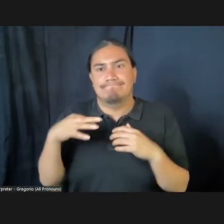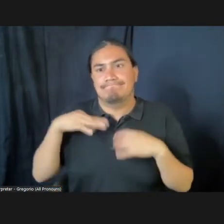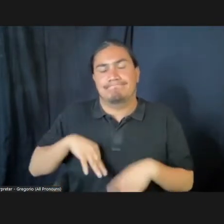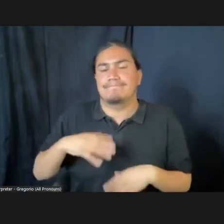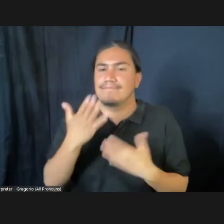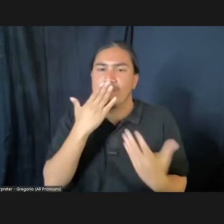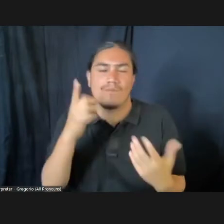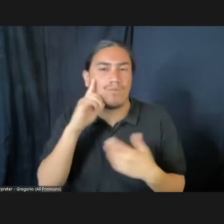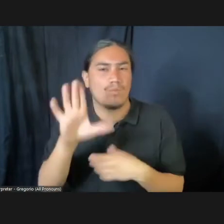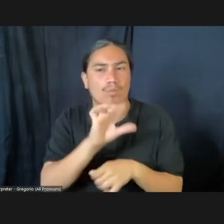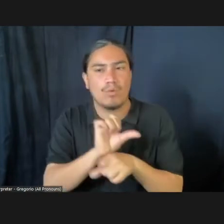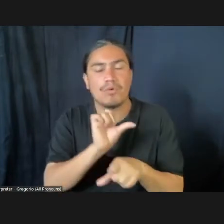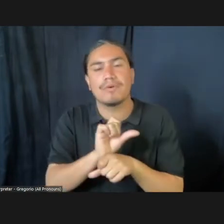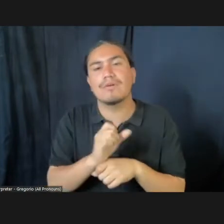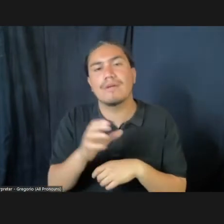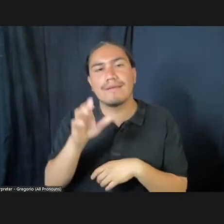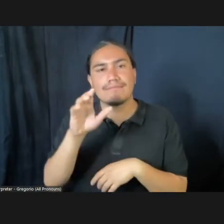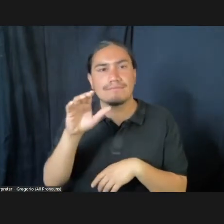your amazing work.